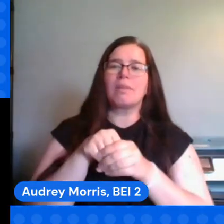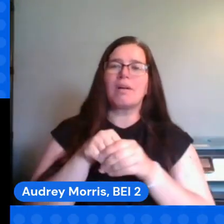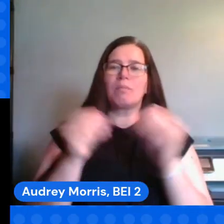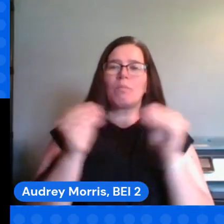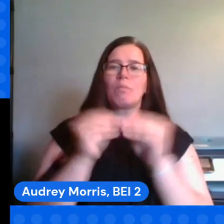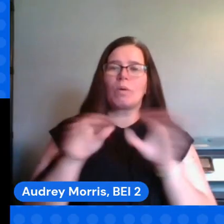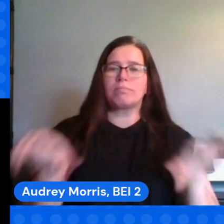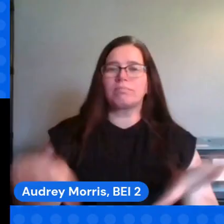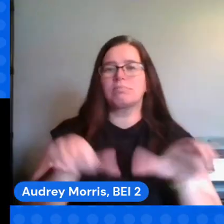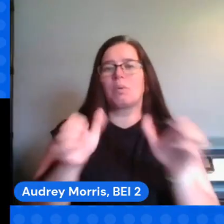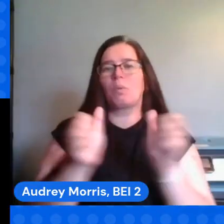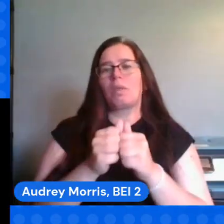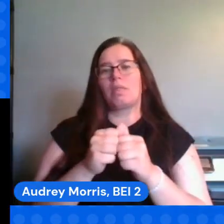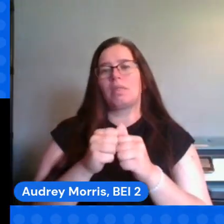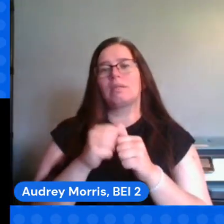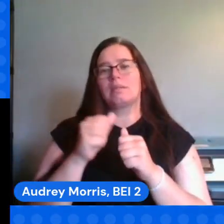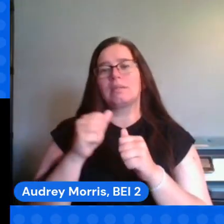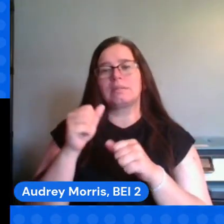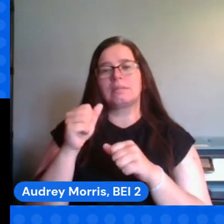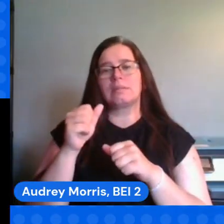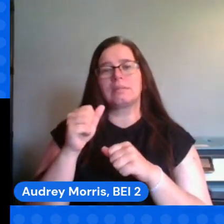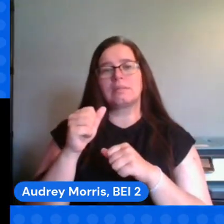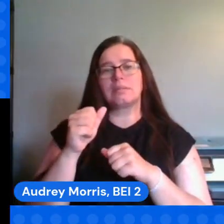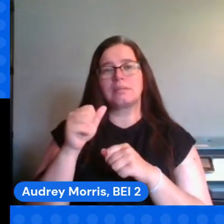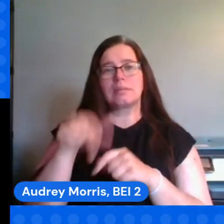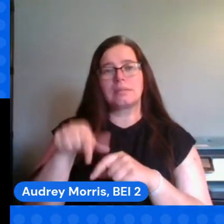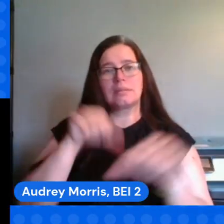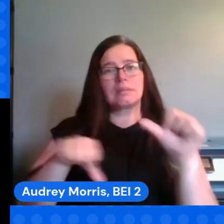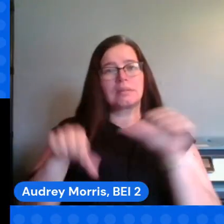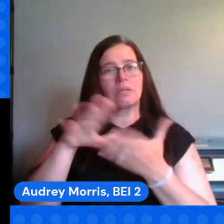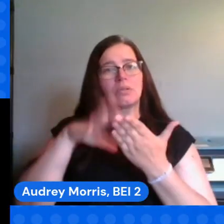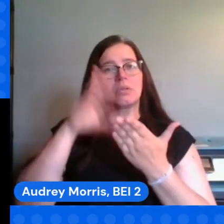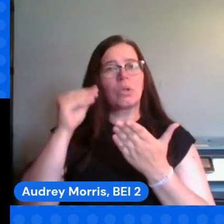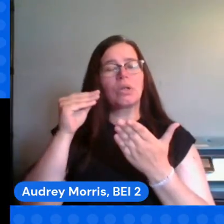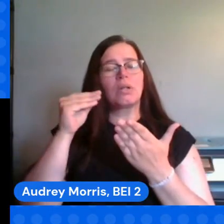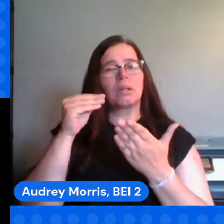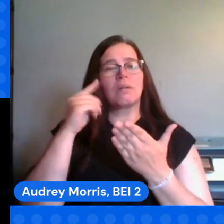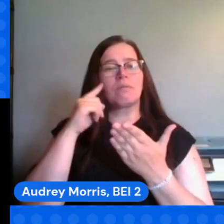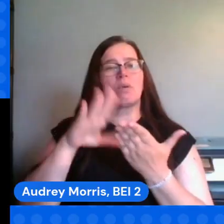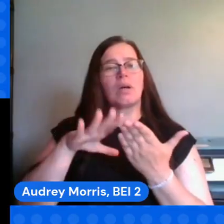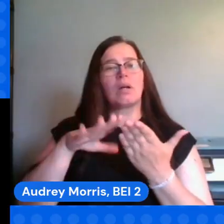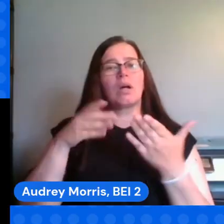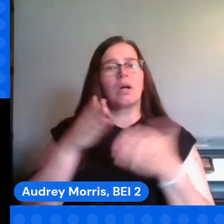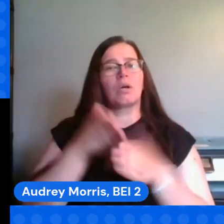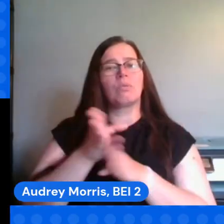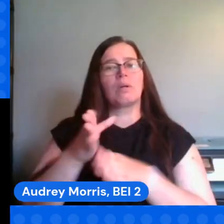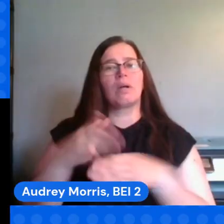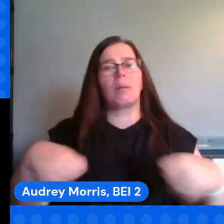science, both as a learning opportunity and as a career path.